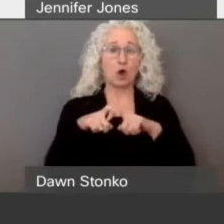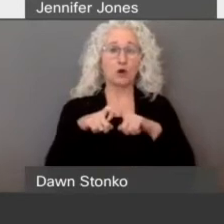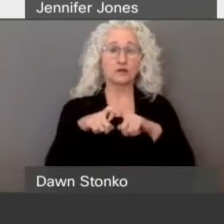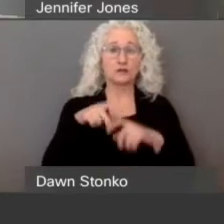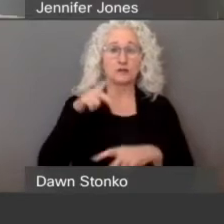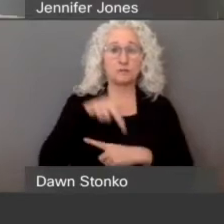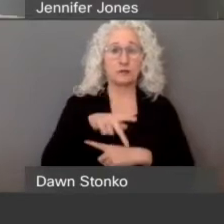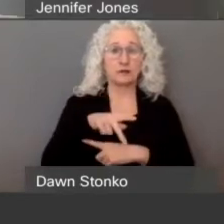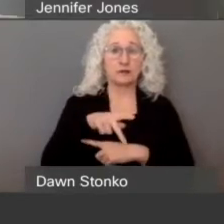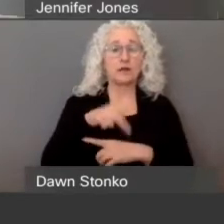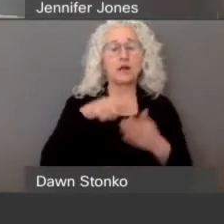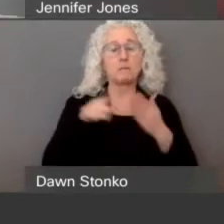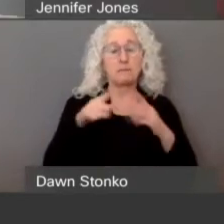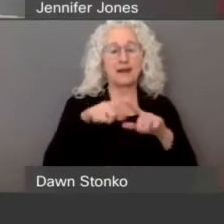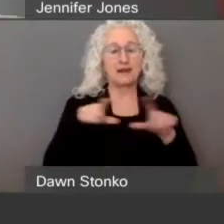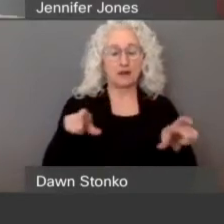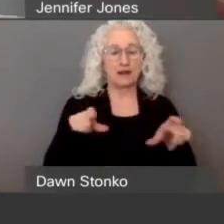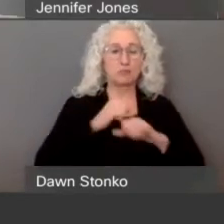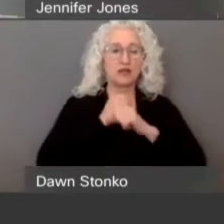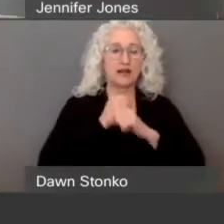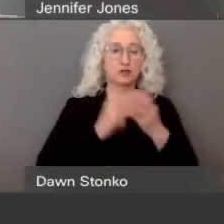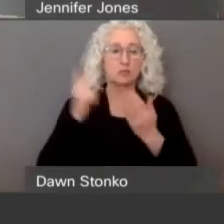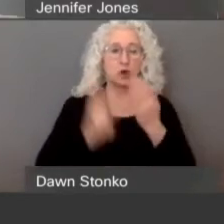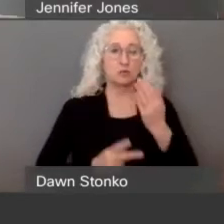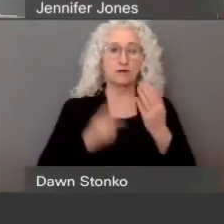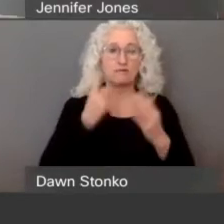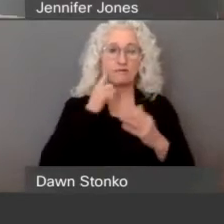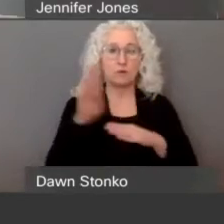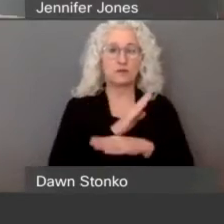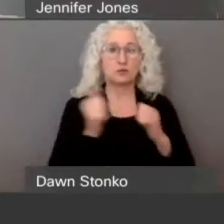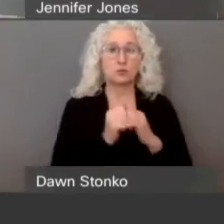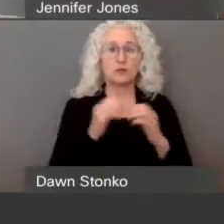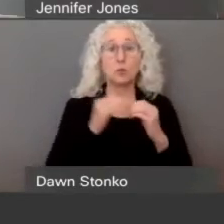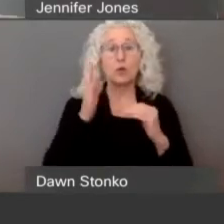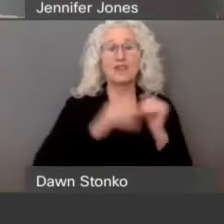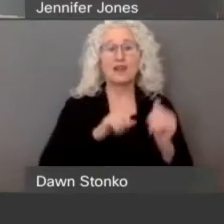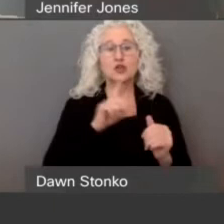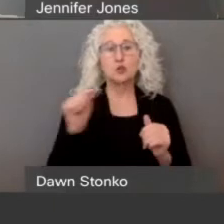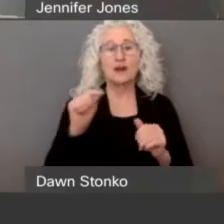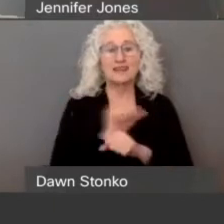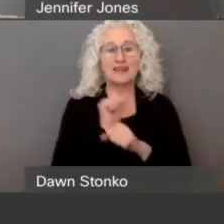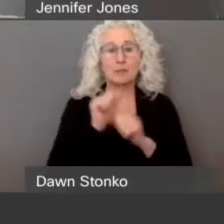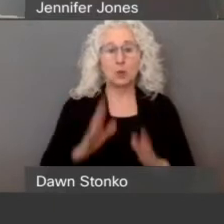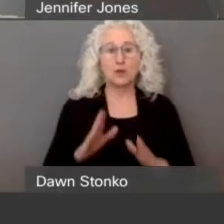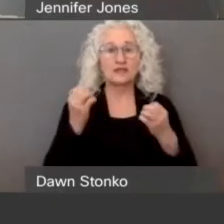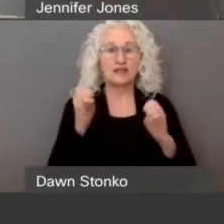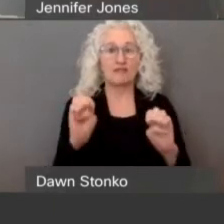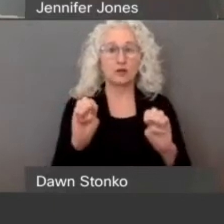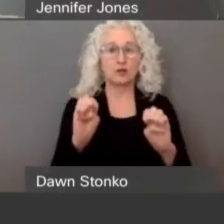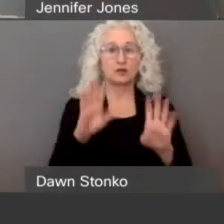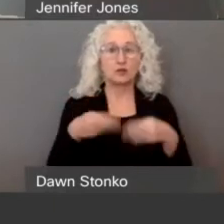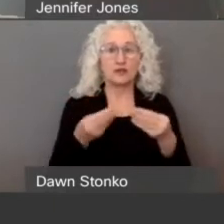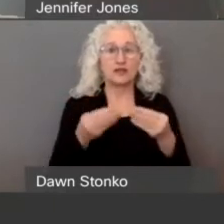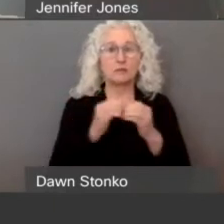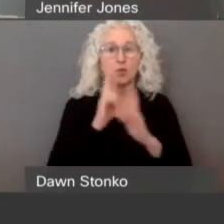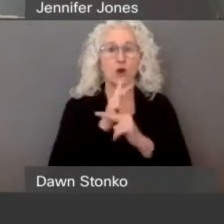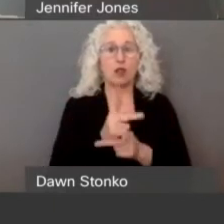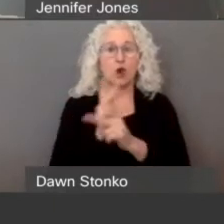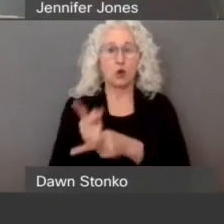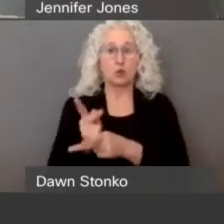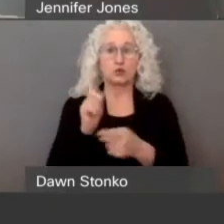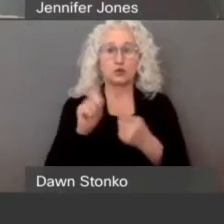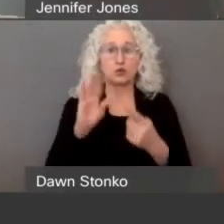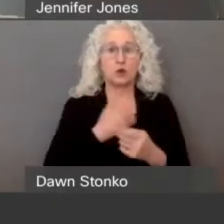Protection Program for businesses with more than 20 employees in an effort to give more loans to